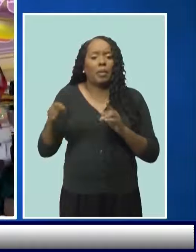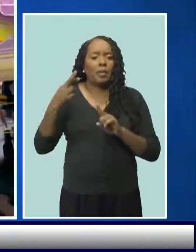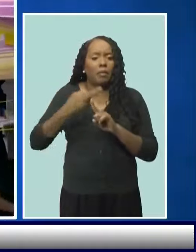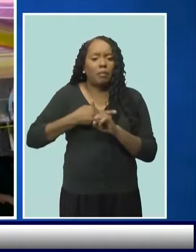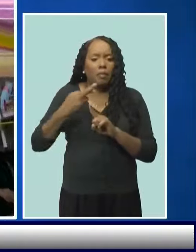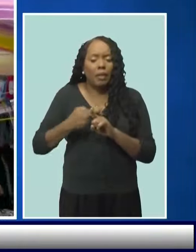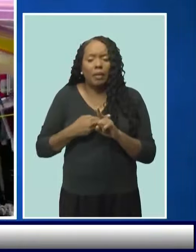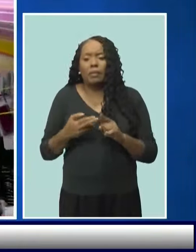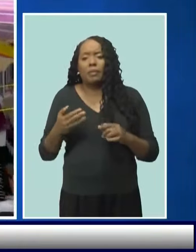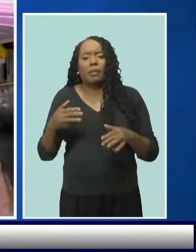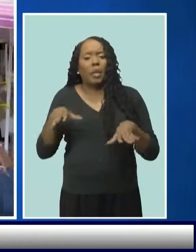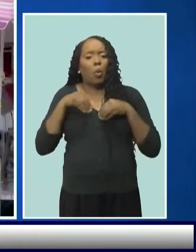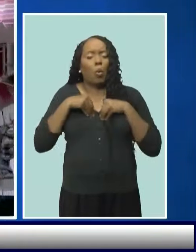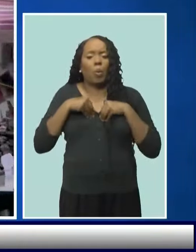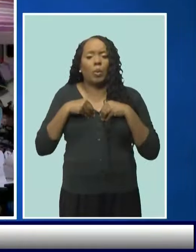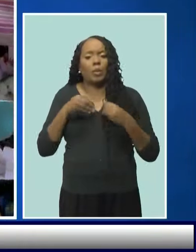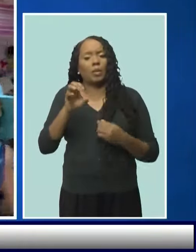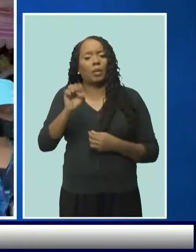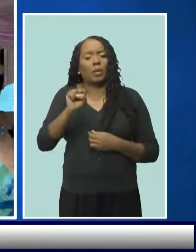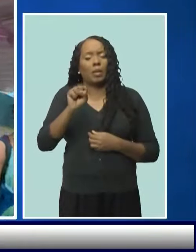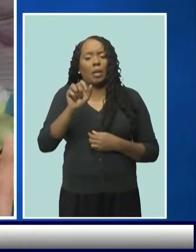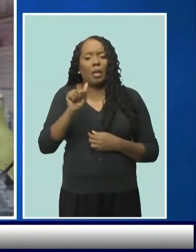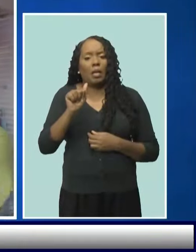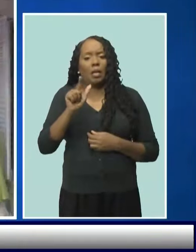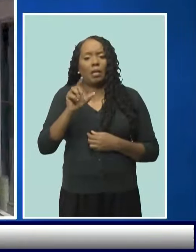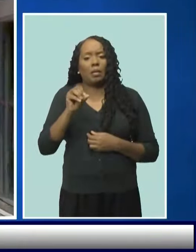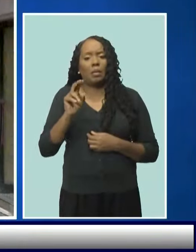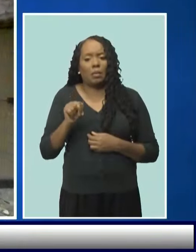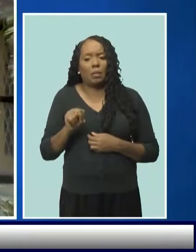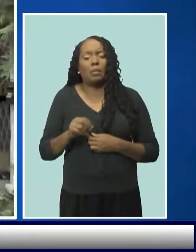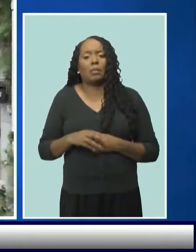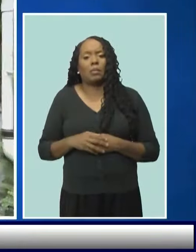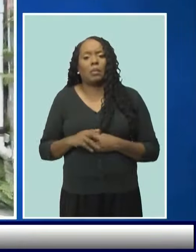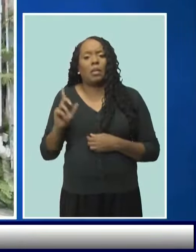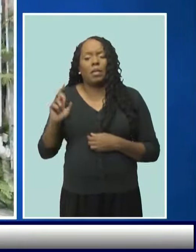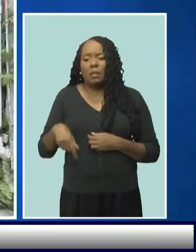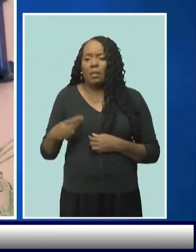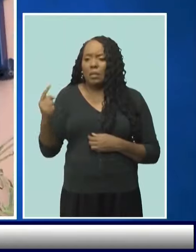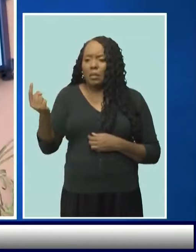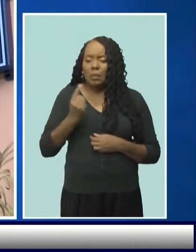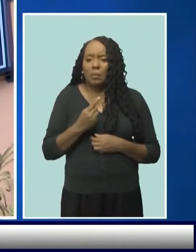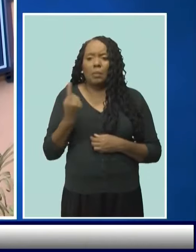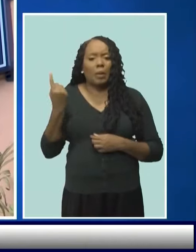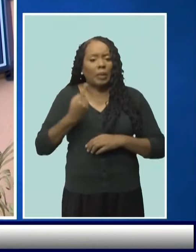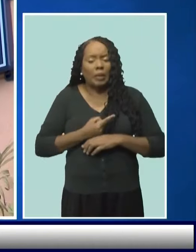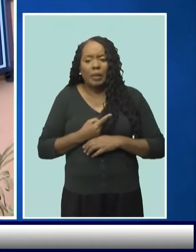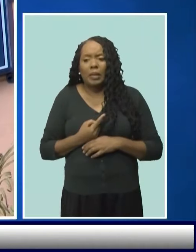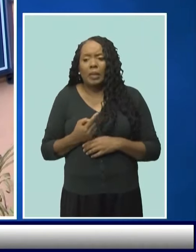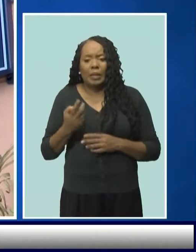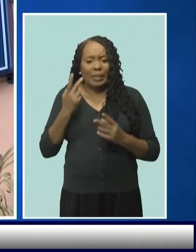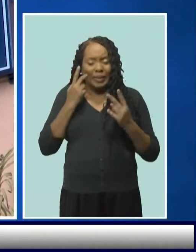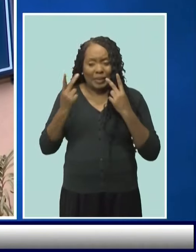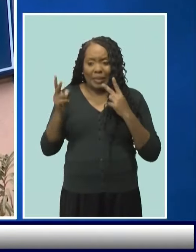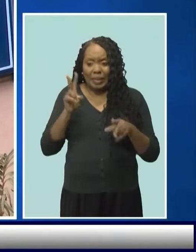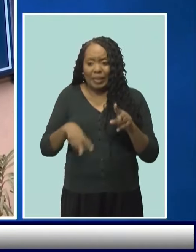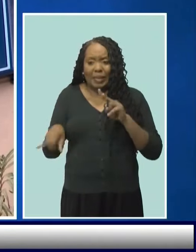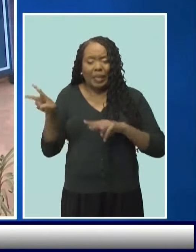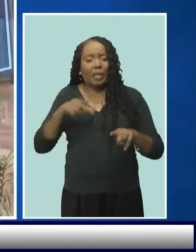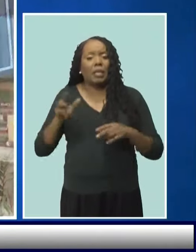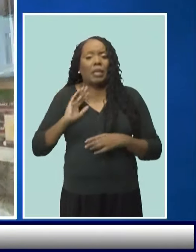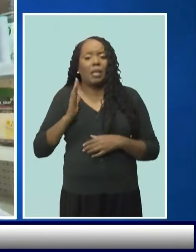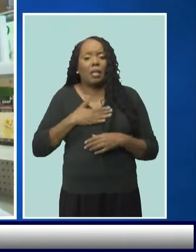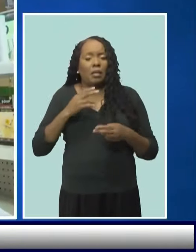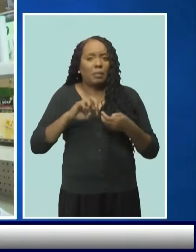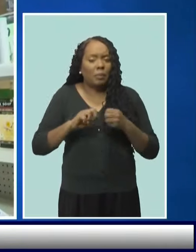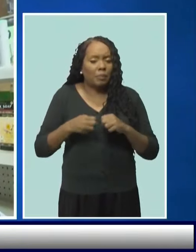their business. We think that you should take a day and come and have a word with us and see what our concerns and our problems really